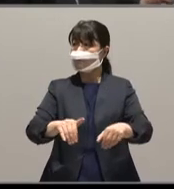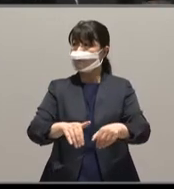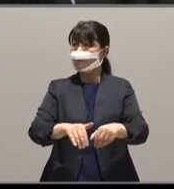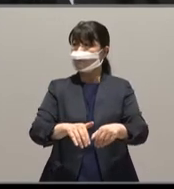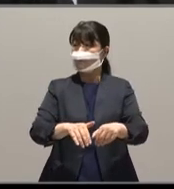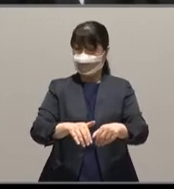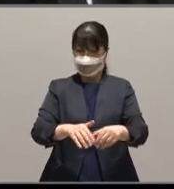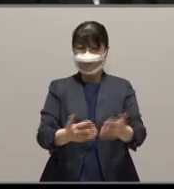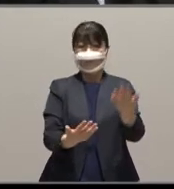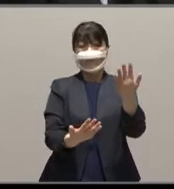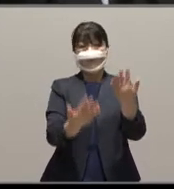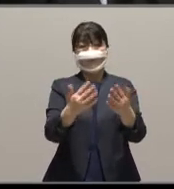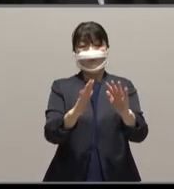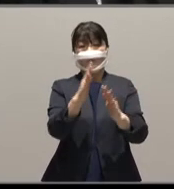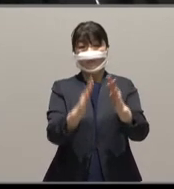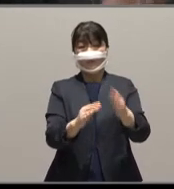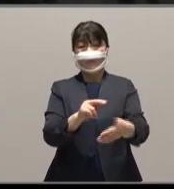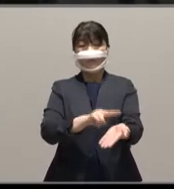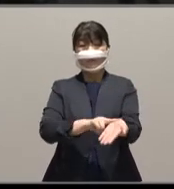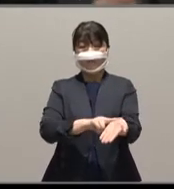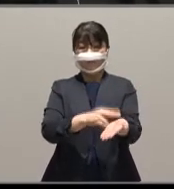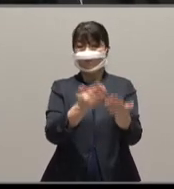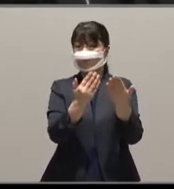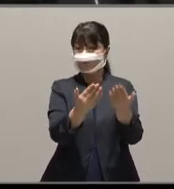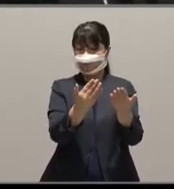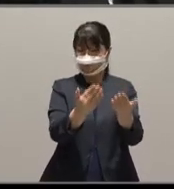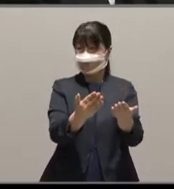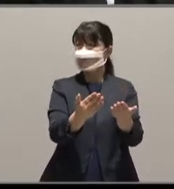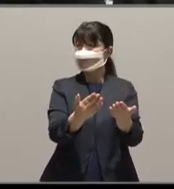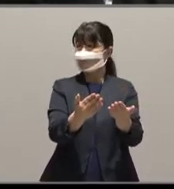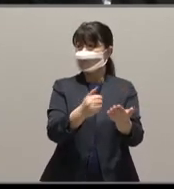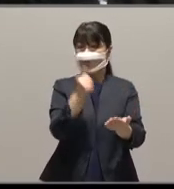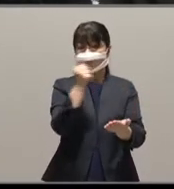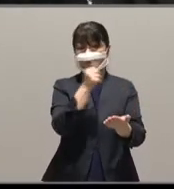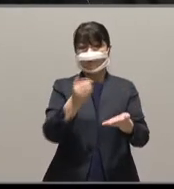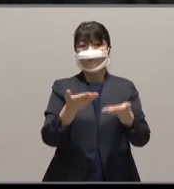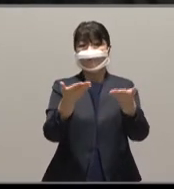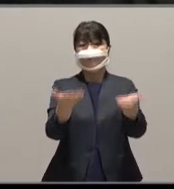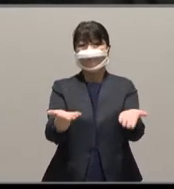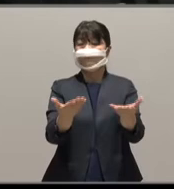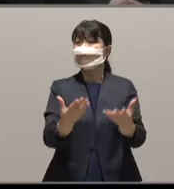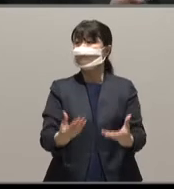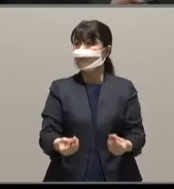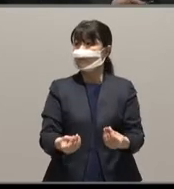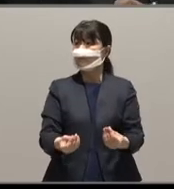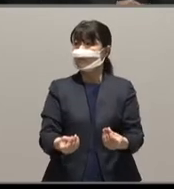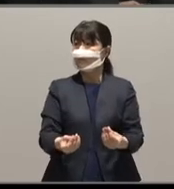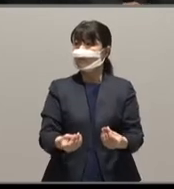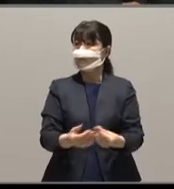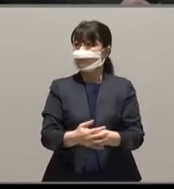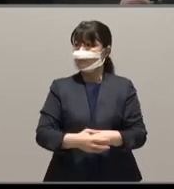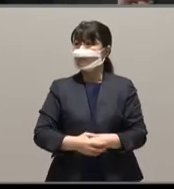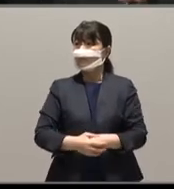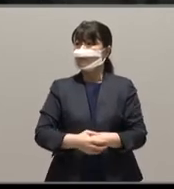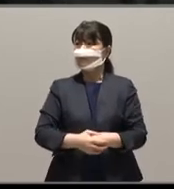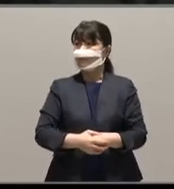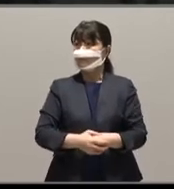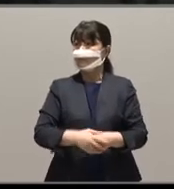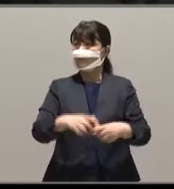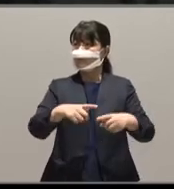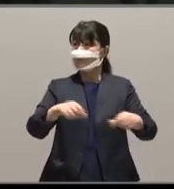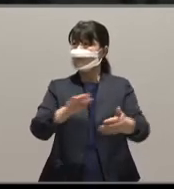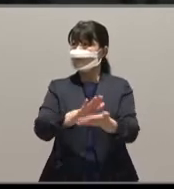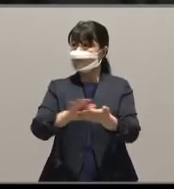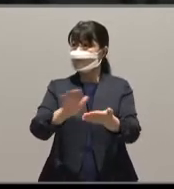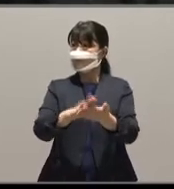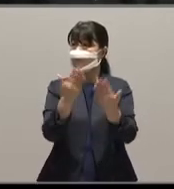was a chair there. And also in main symposium, I was involved as a speaker.